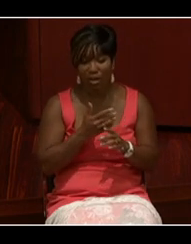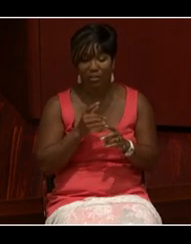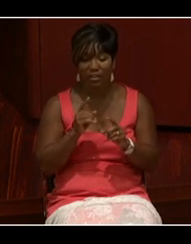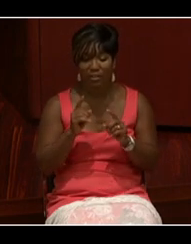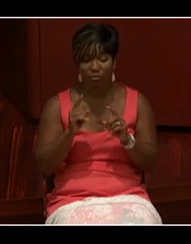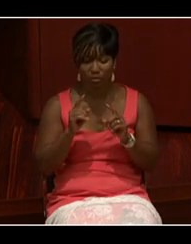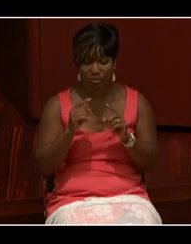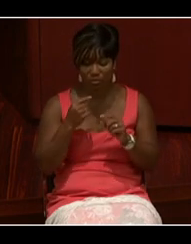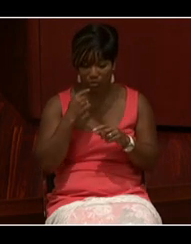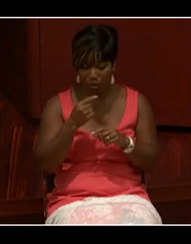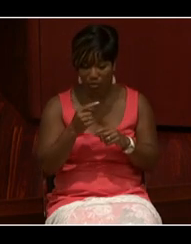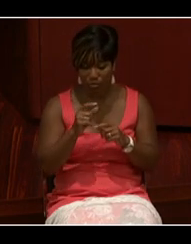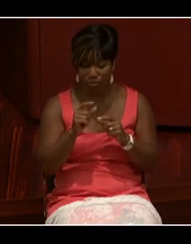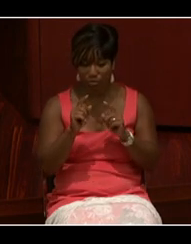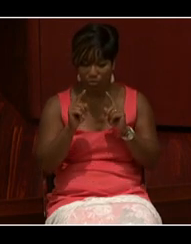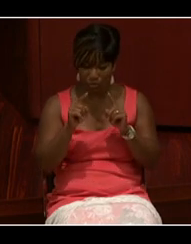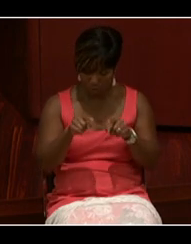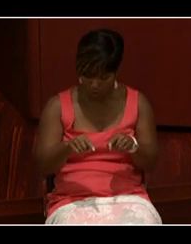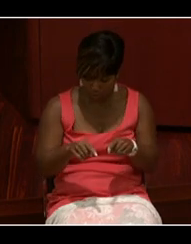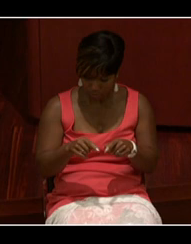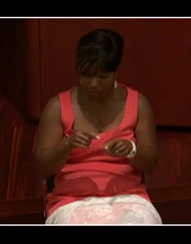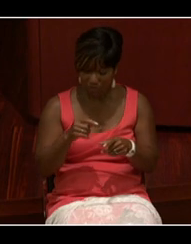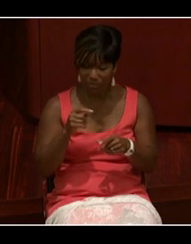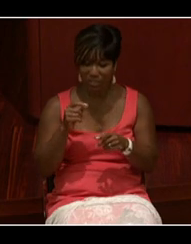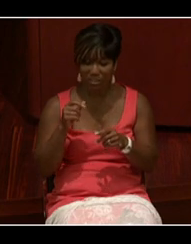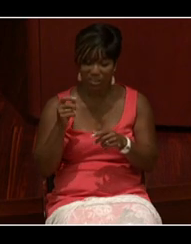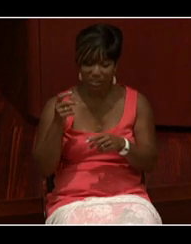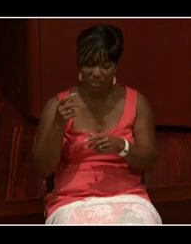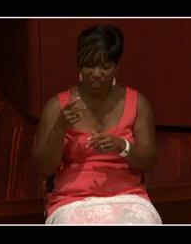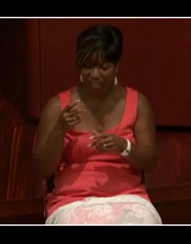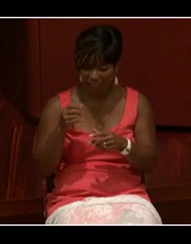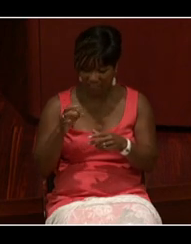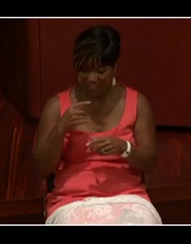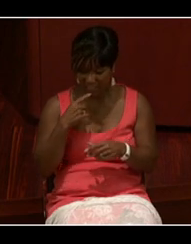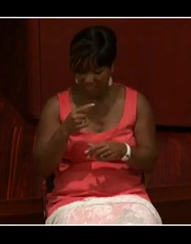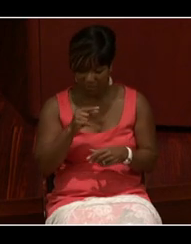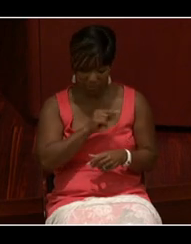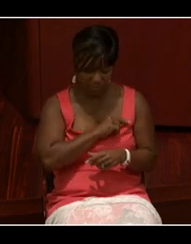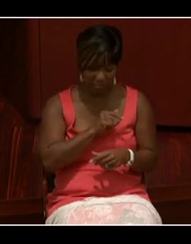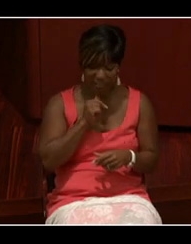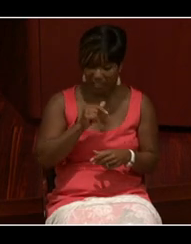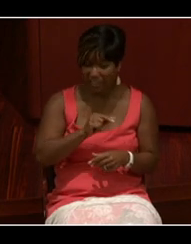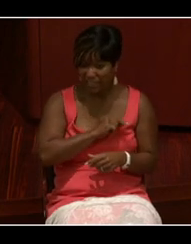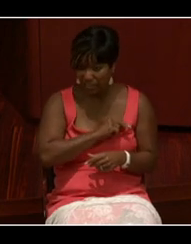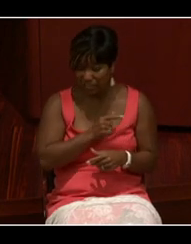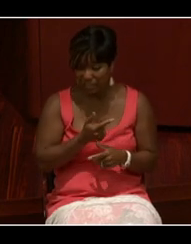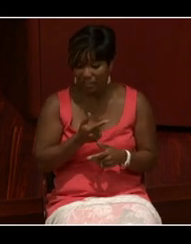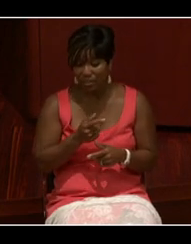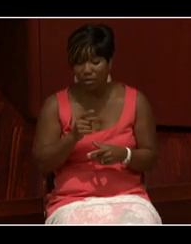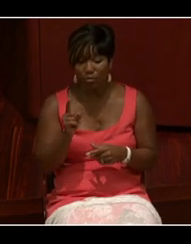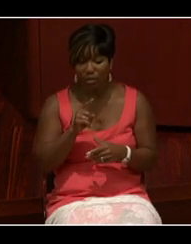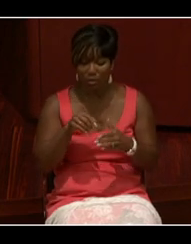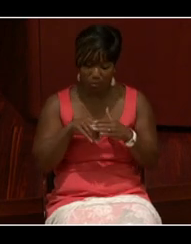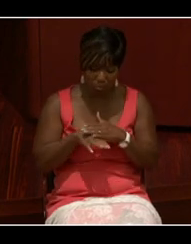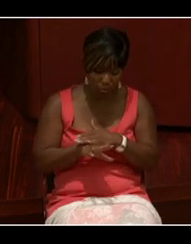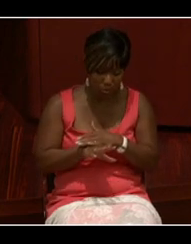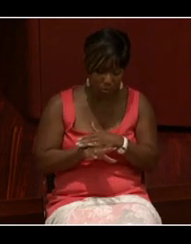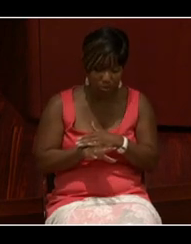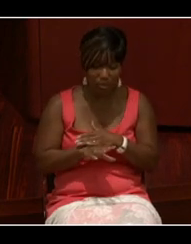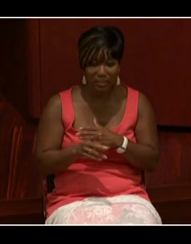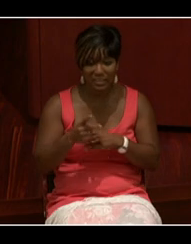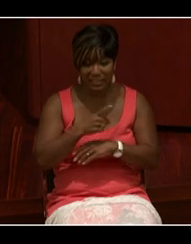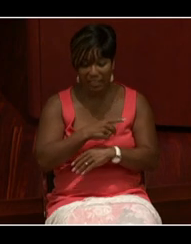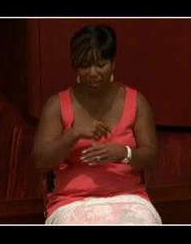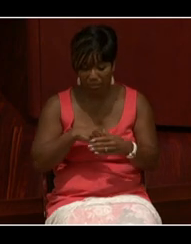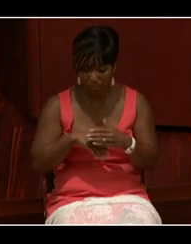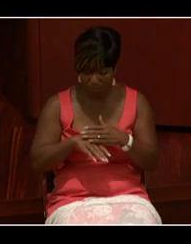to, how they pleaded, whether they pleaded guilty or not guilty, their nativity, where they were born, the date of